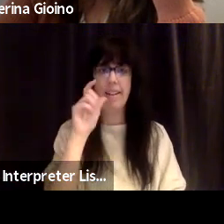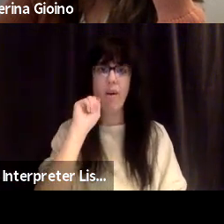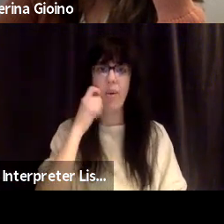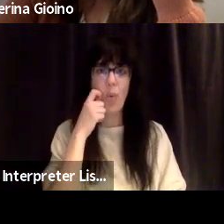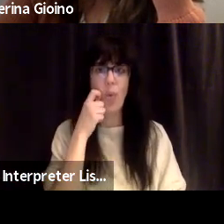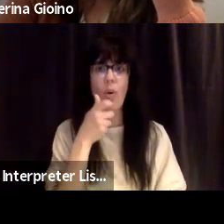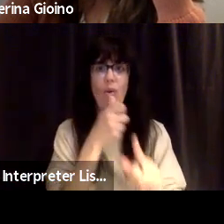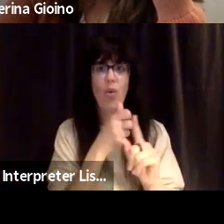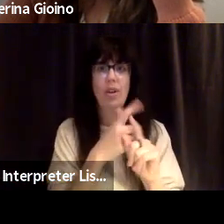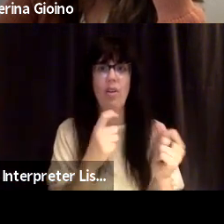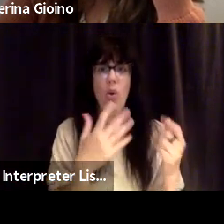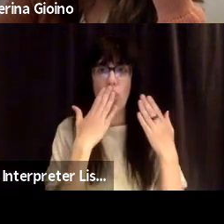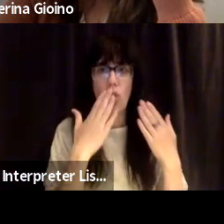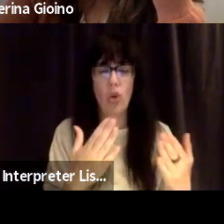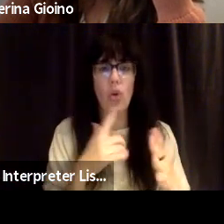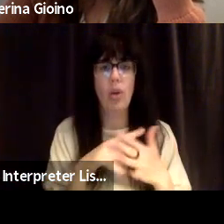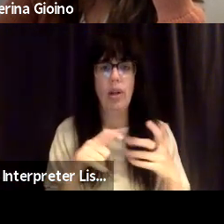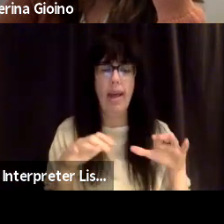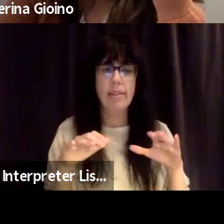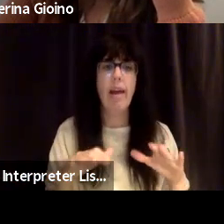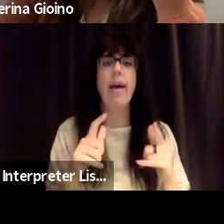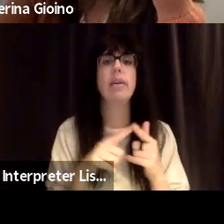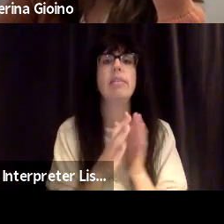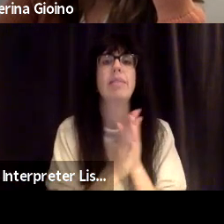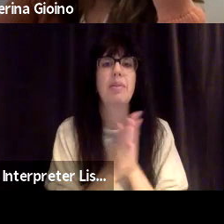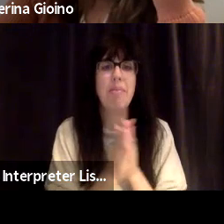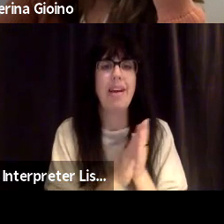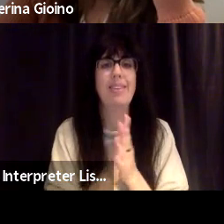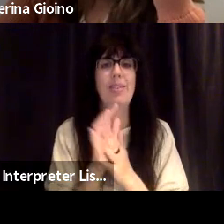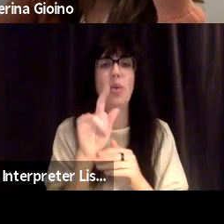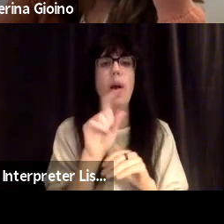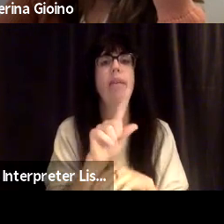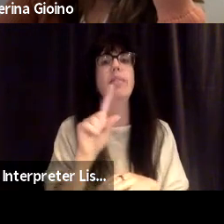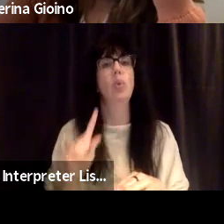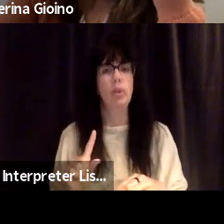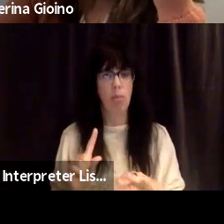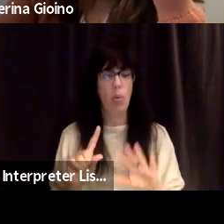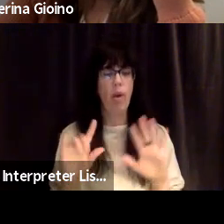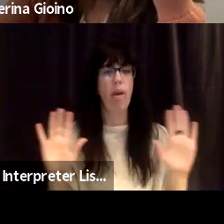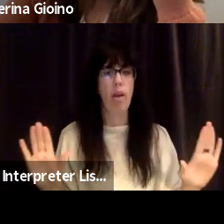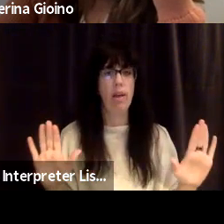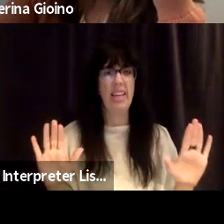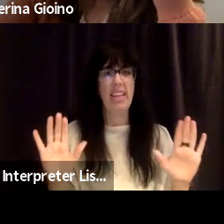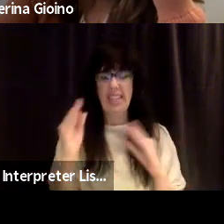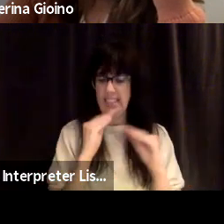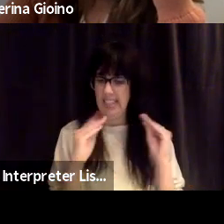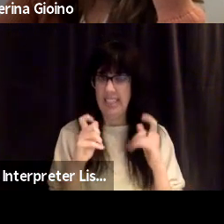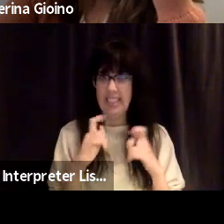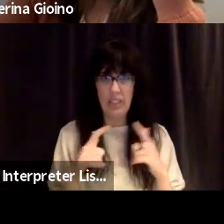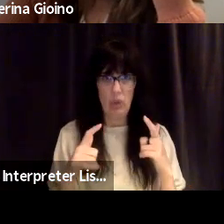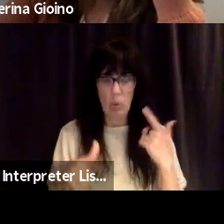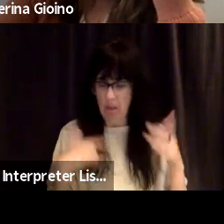good. As an act of compassion, I would say, listen, man, you got to step away from this. It's eating you alive. Don't do